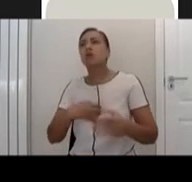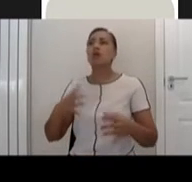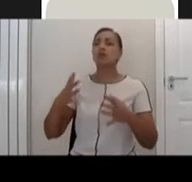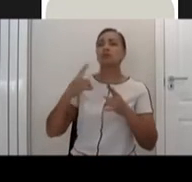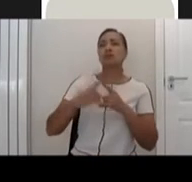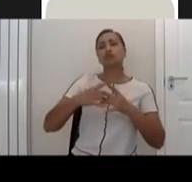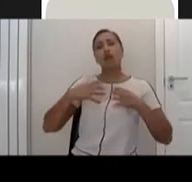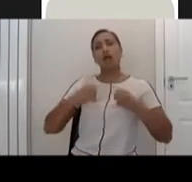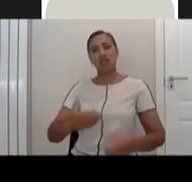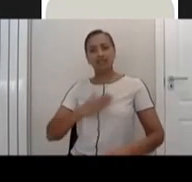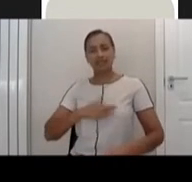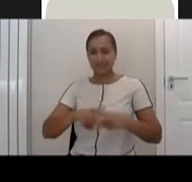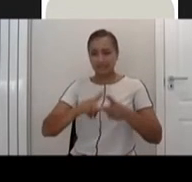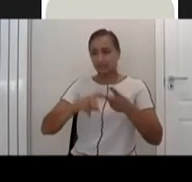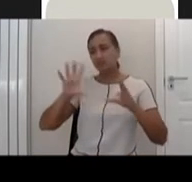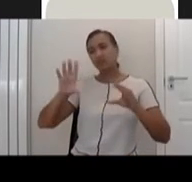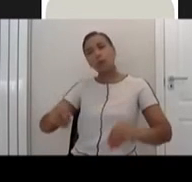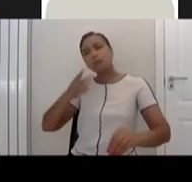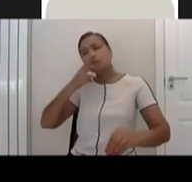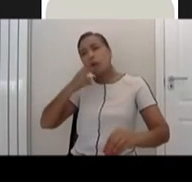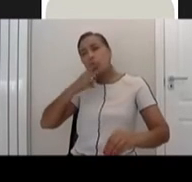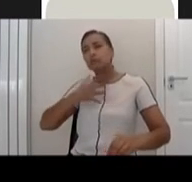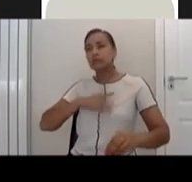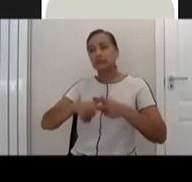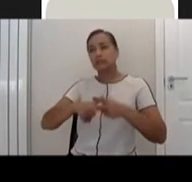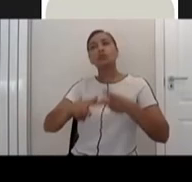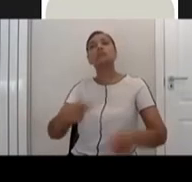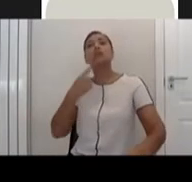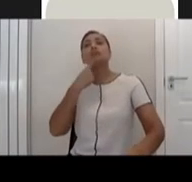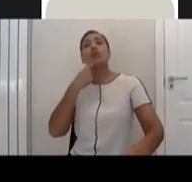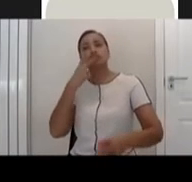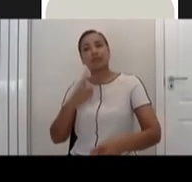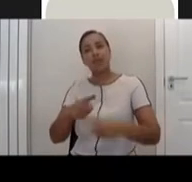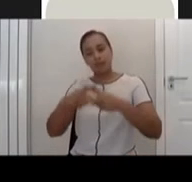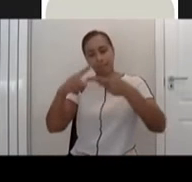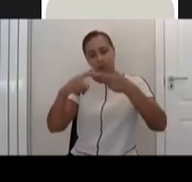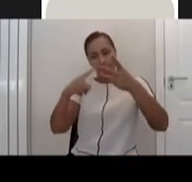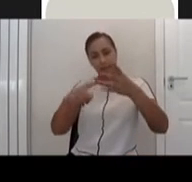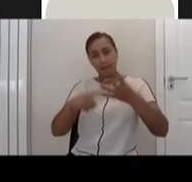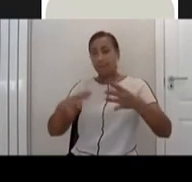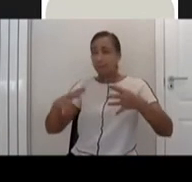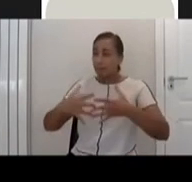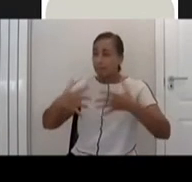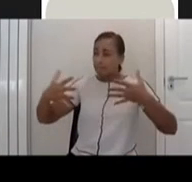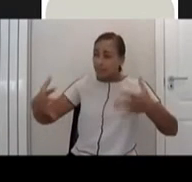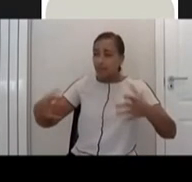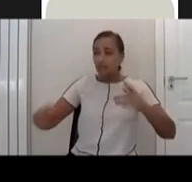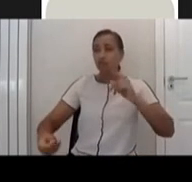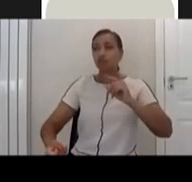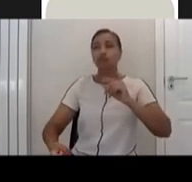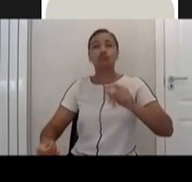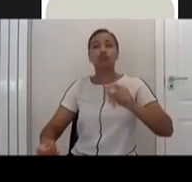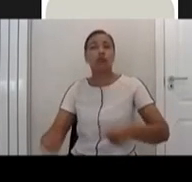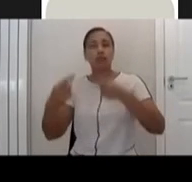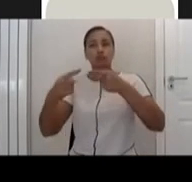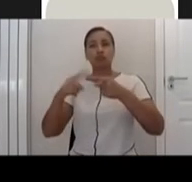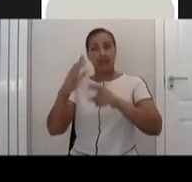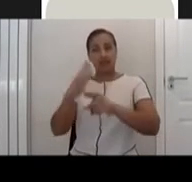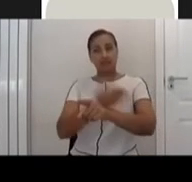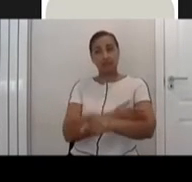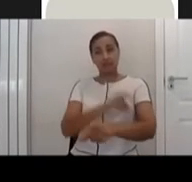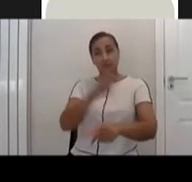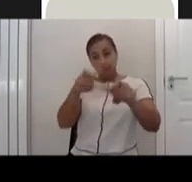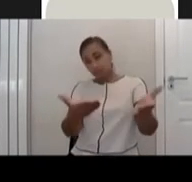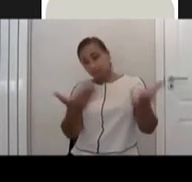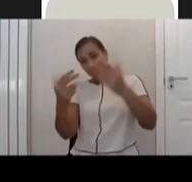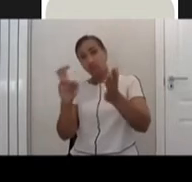smoking needs, and primary care. And actually in Enfield, one of the biggest challenges around rough sleeping is getting people registered for primary